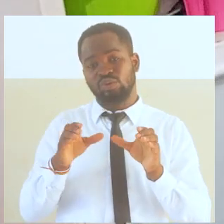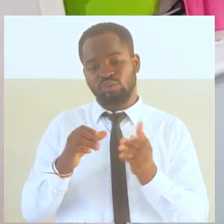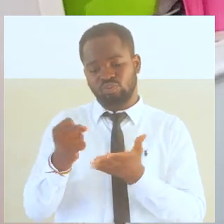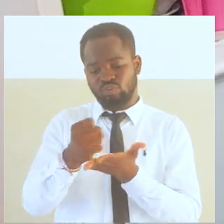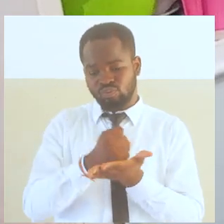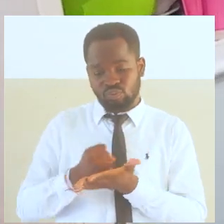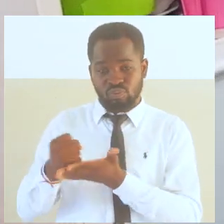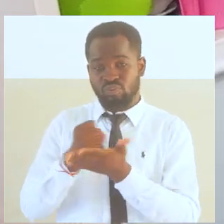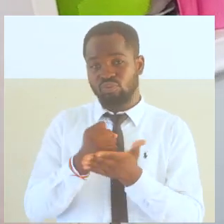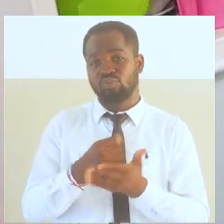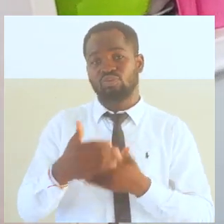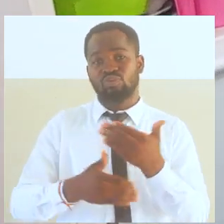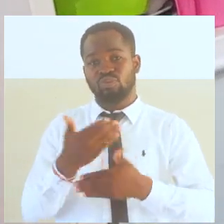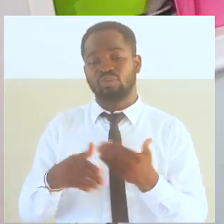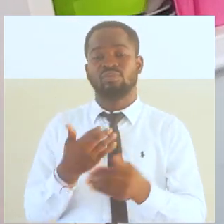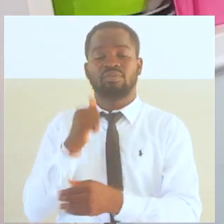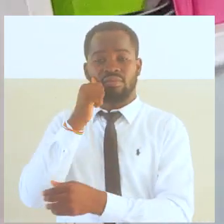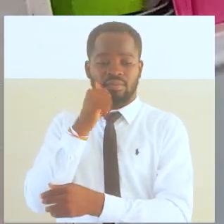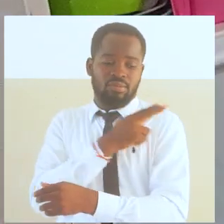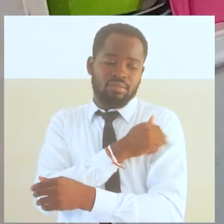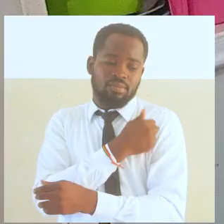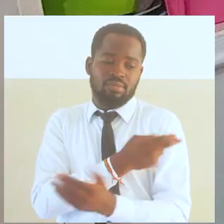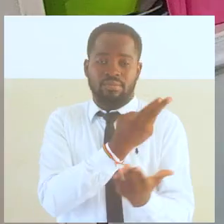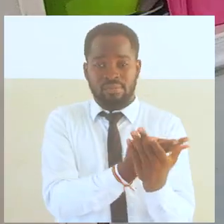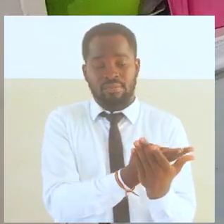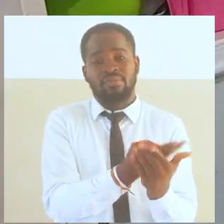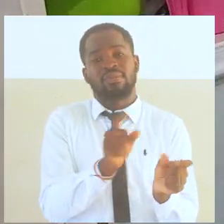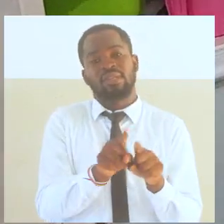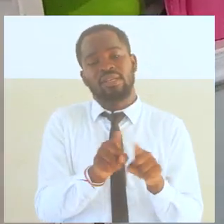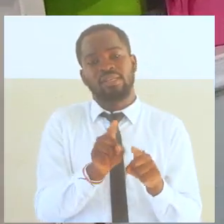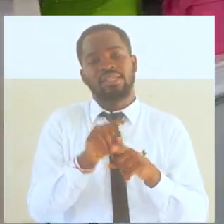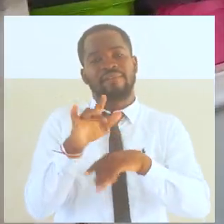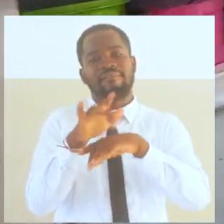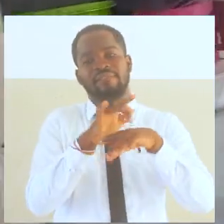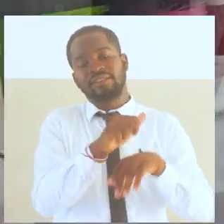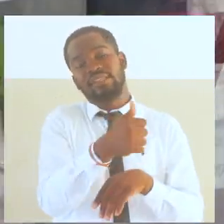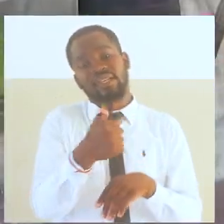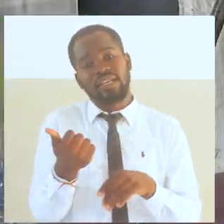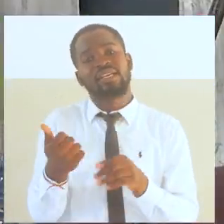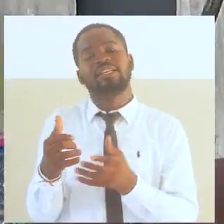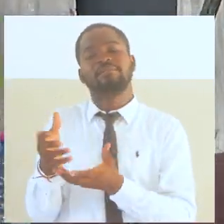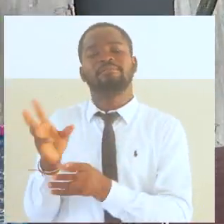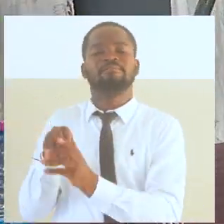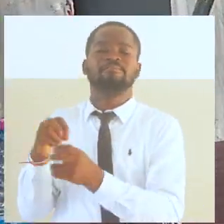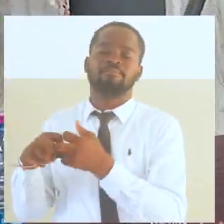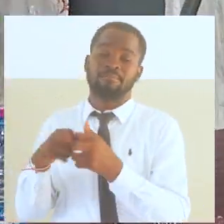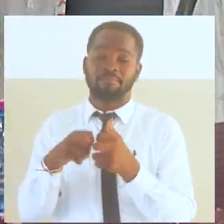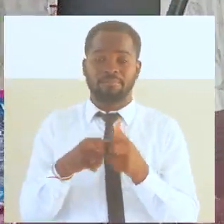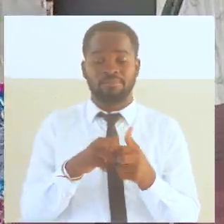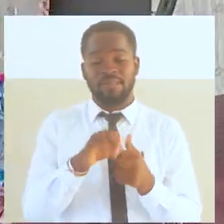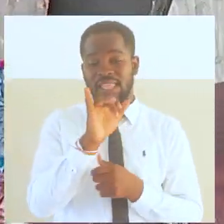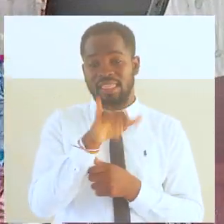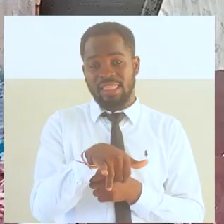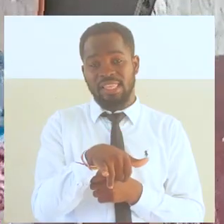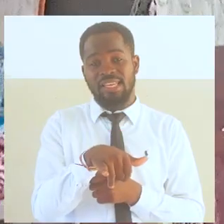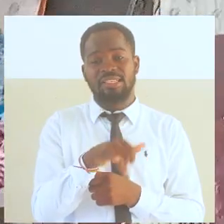extent. Yes, you heard right. If couples, especially the women, would take precaution,